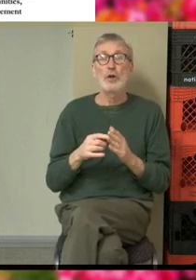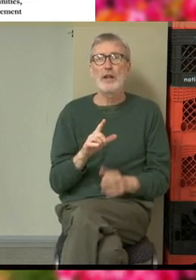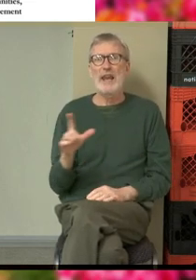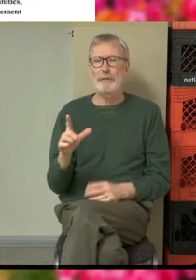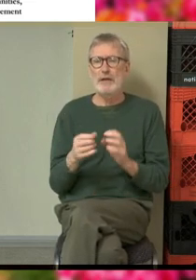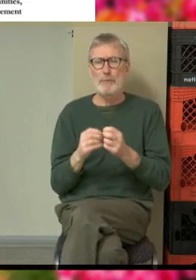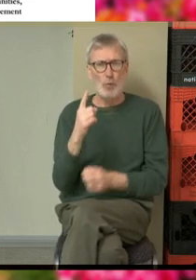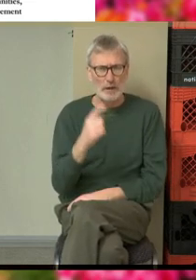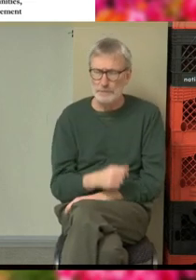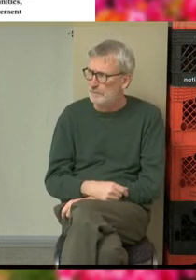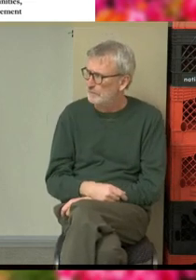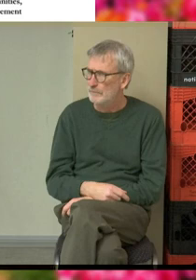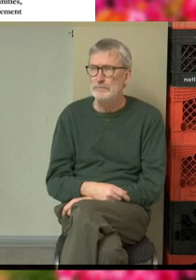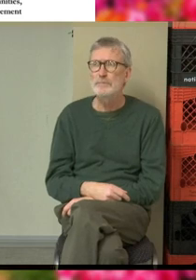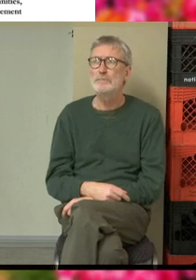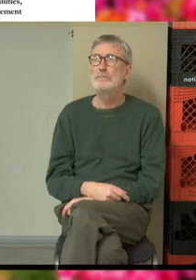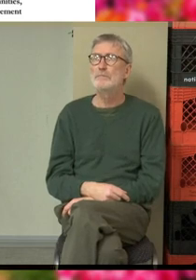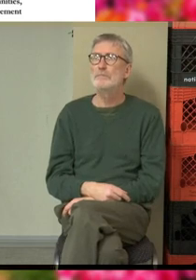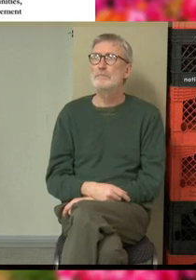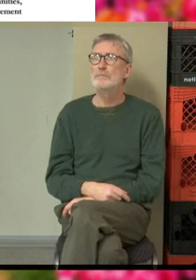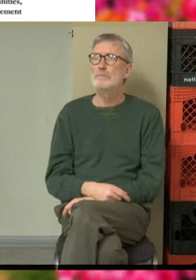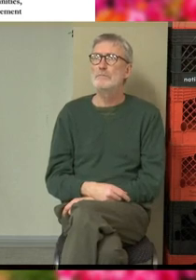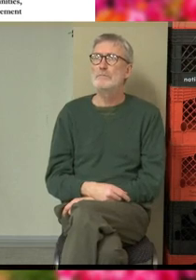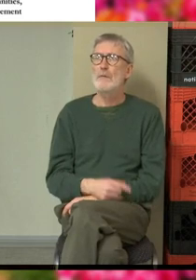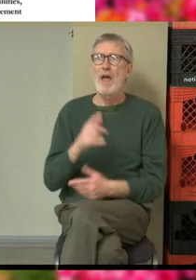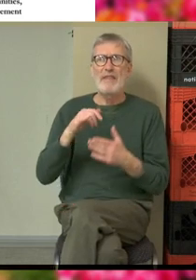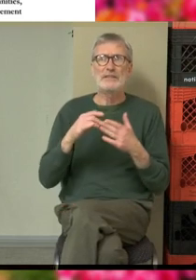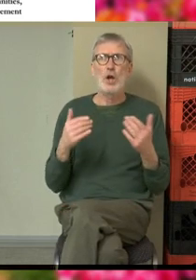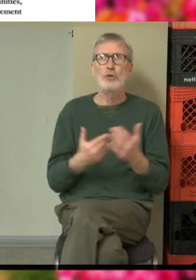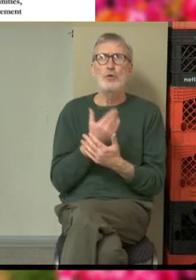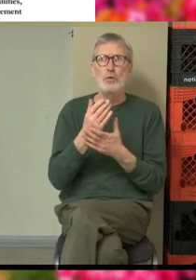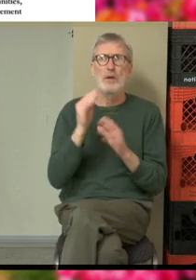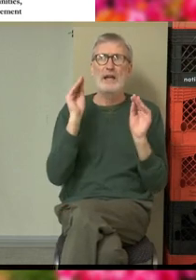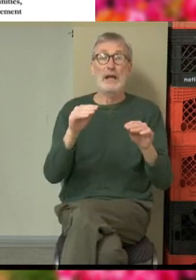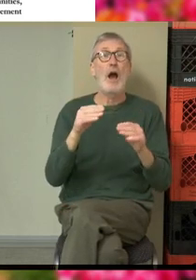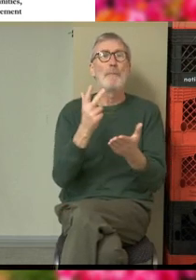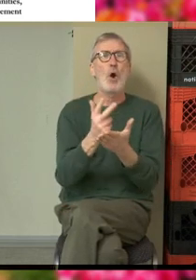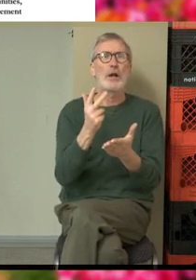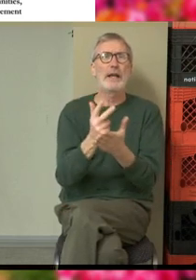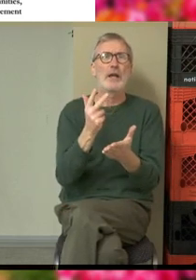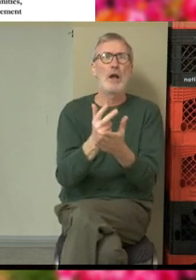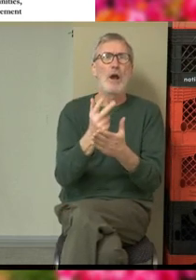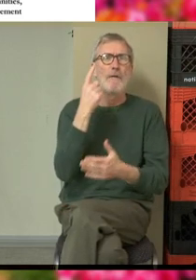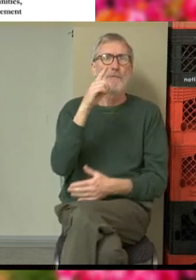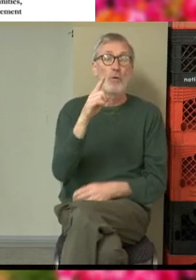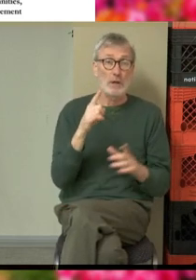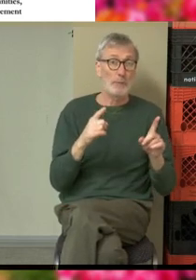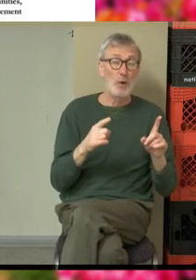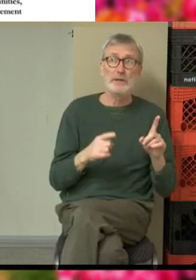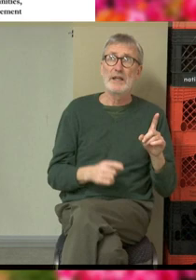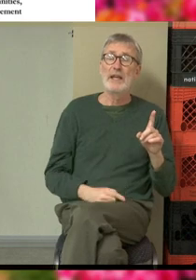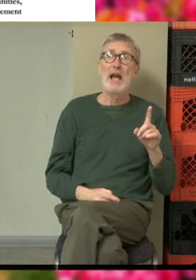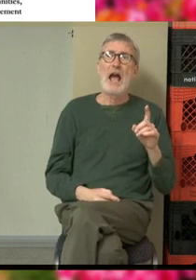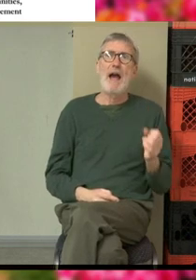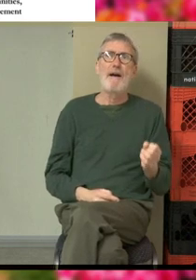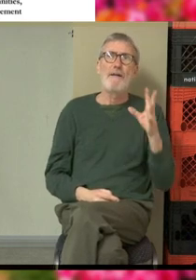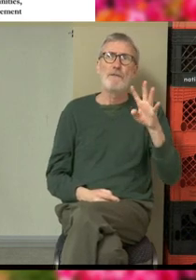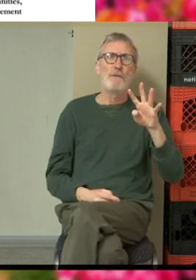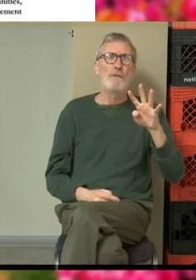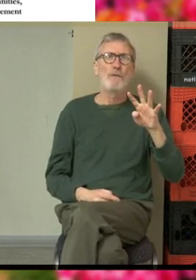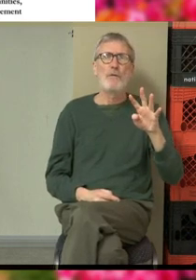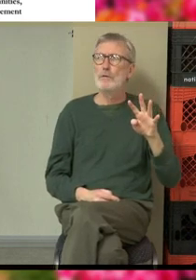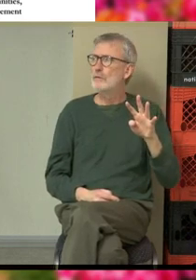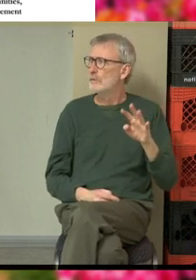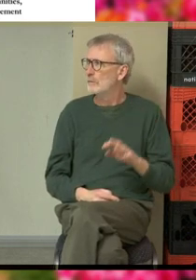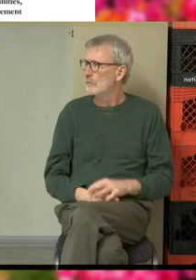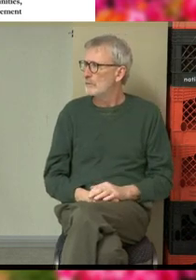number one, and that's a new addition. It would be a parking lot for approximately, I think I have 50 spaces?